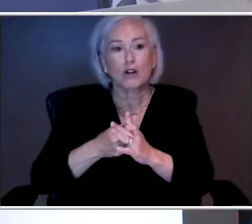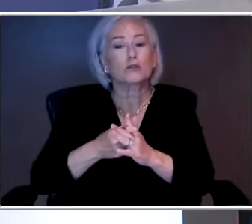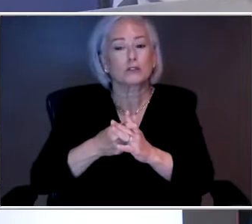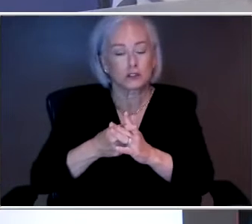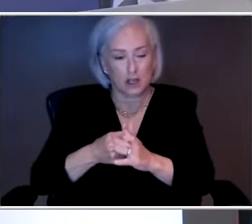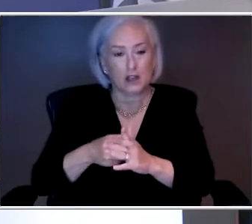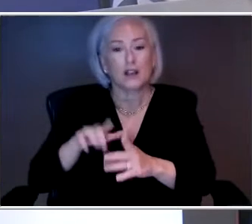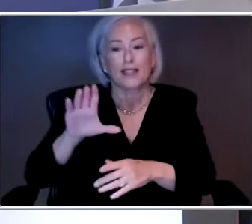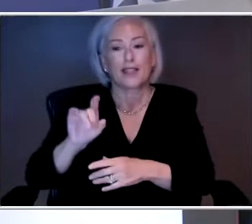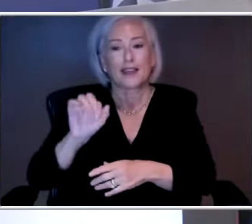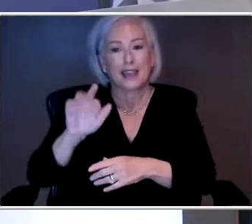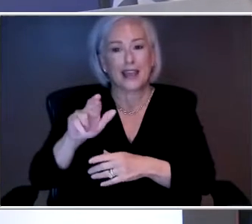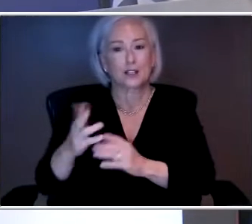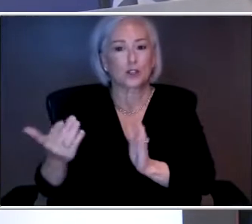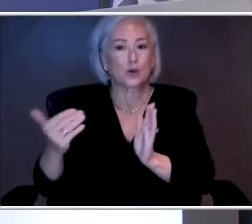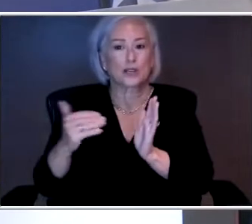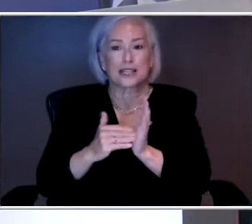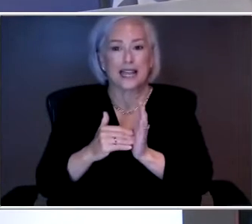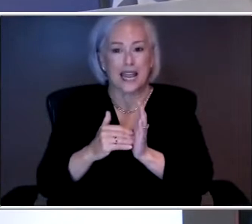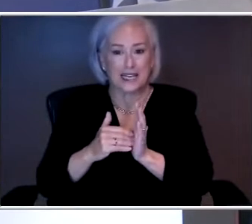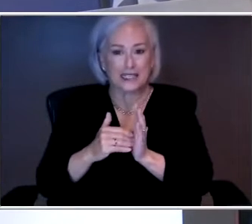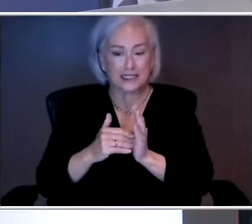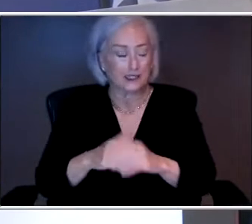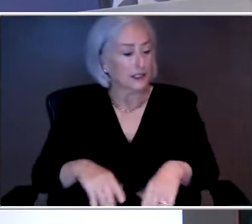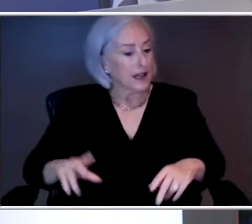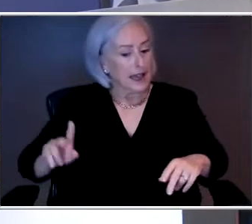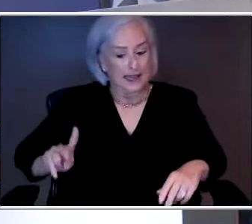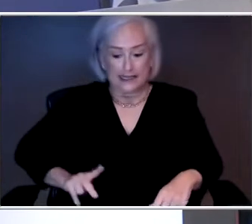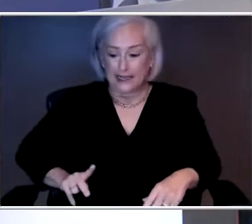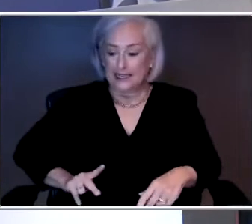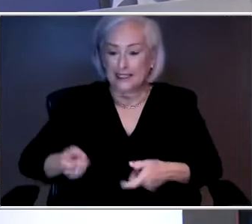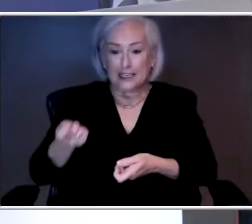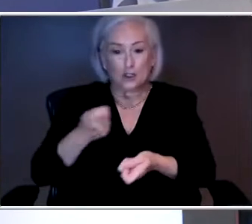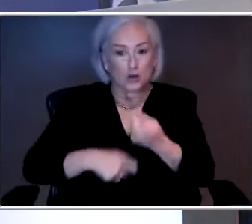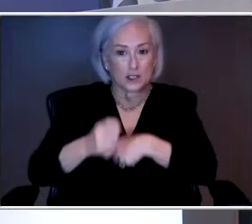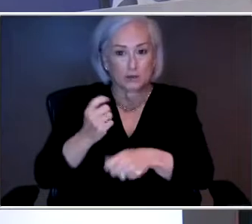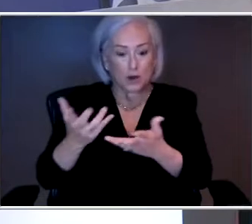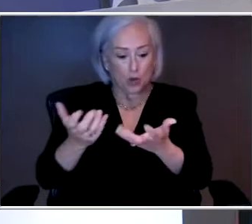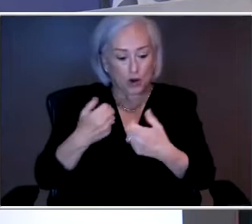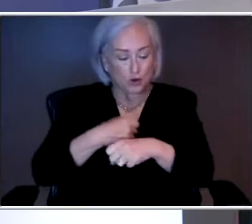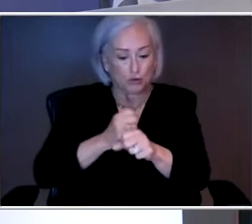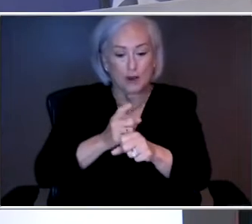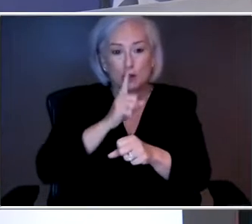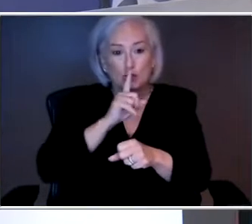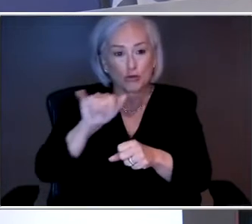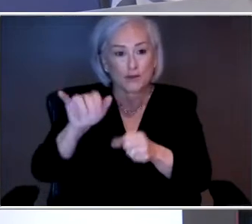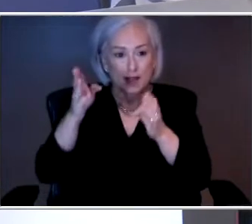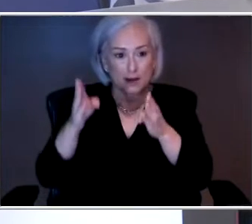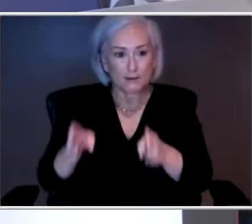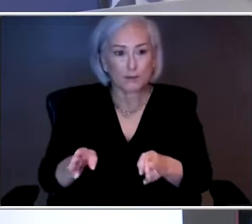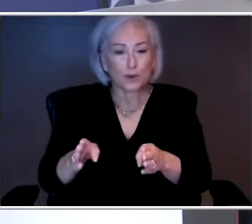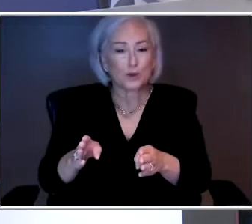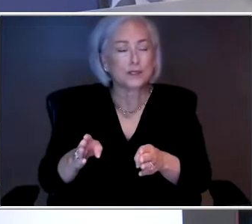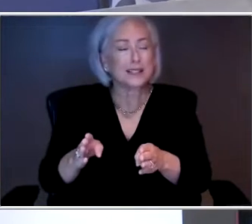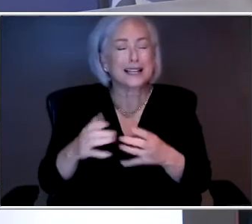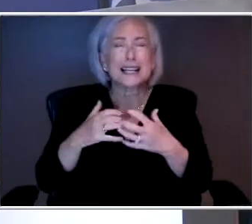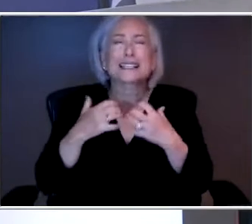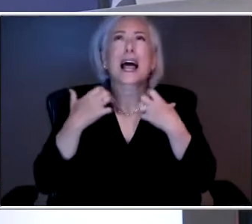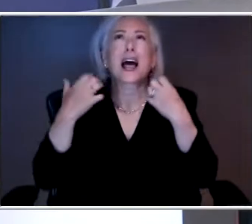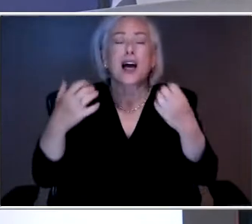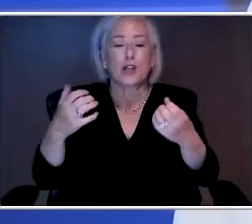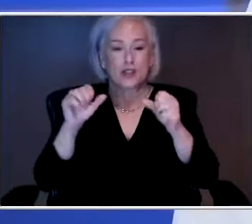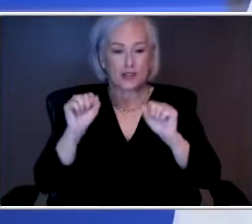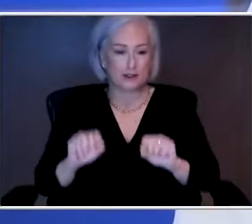Correct. sure, as we always say, when it comes to kidney transplant, make sure people are as healthy or they reach that sweet spot in their health journey, right? Exactly.